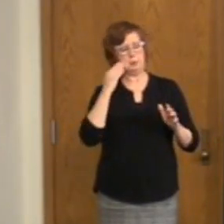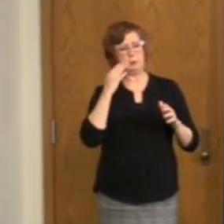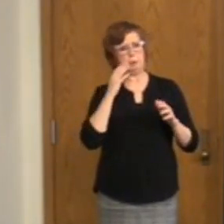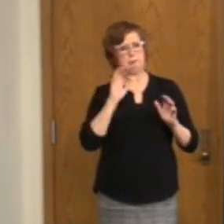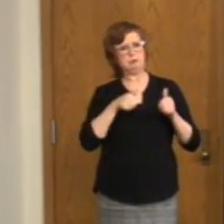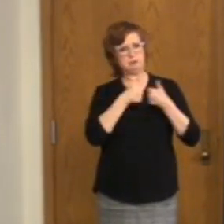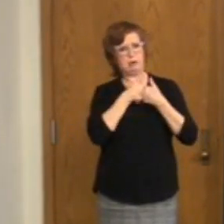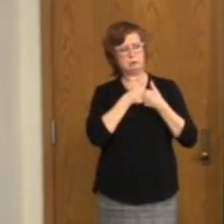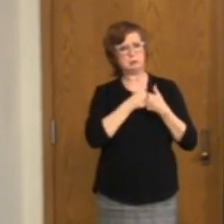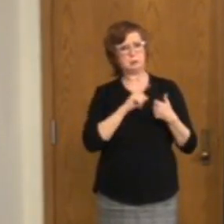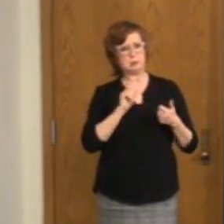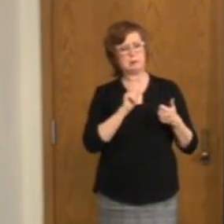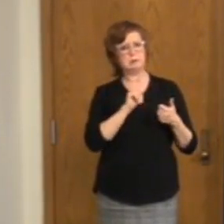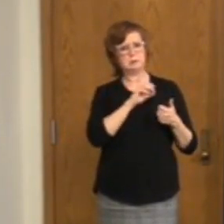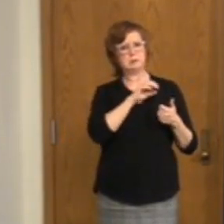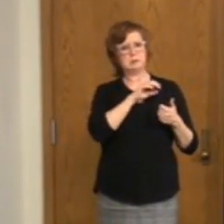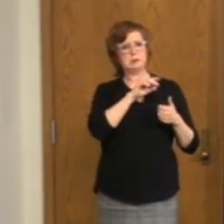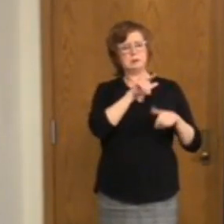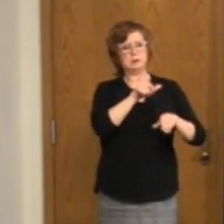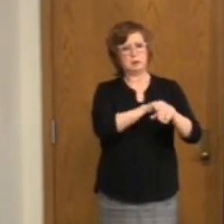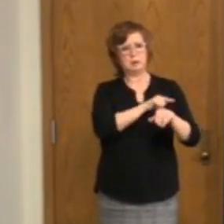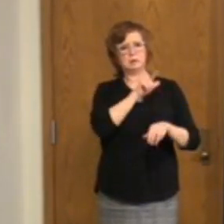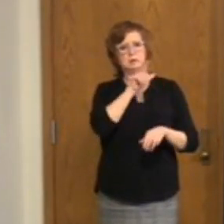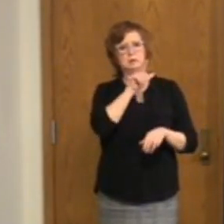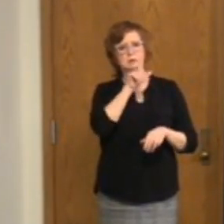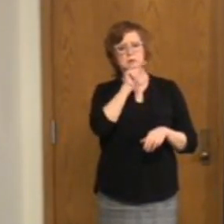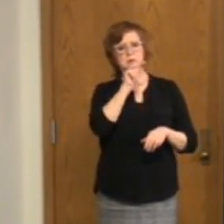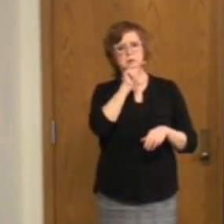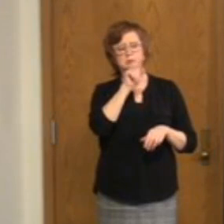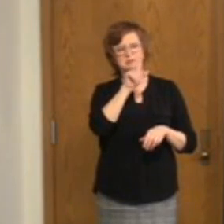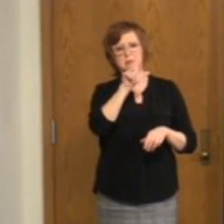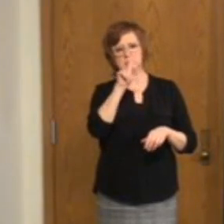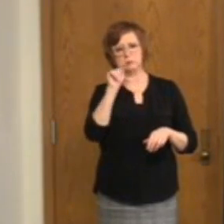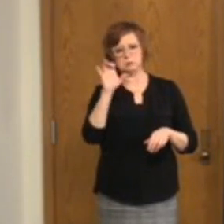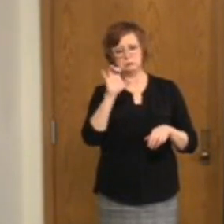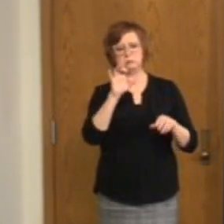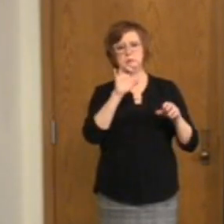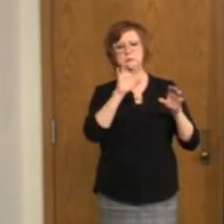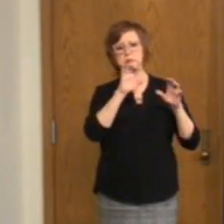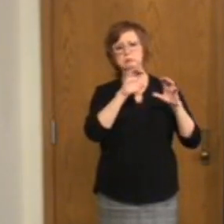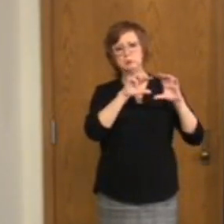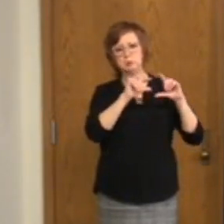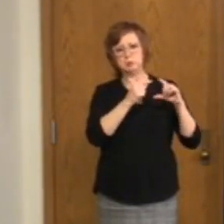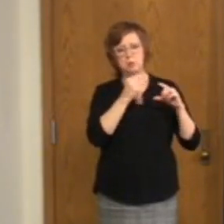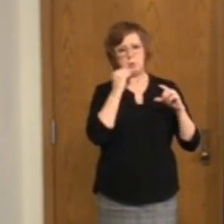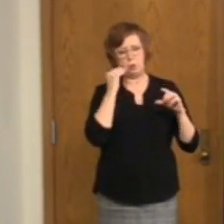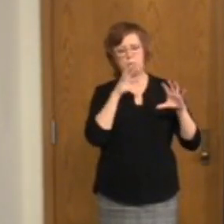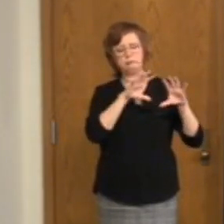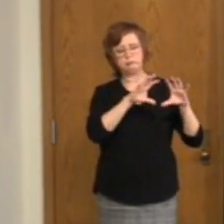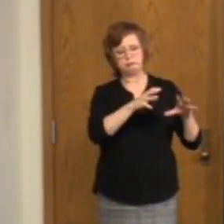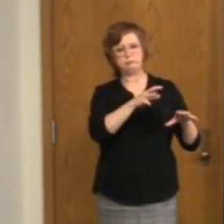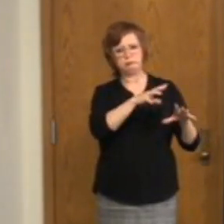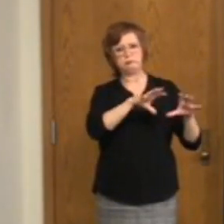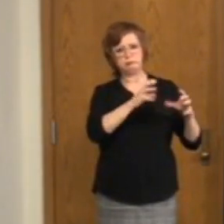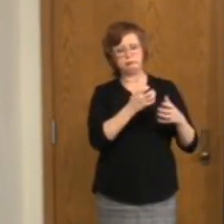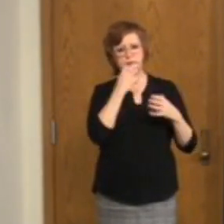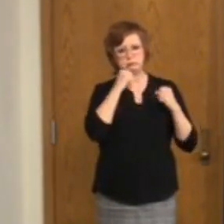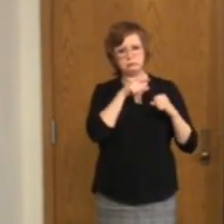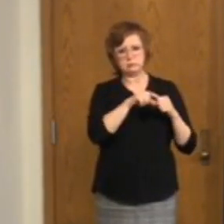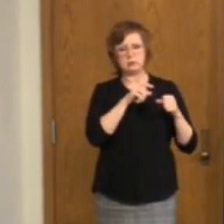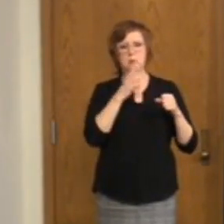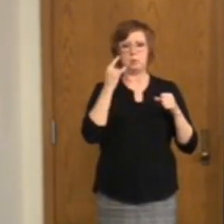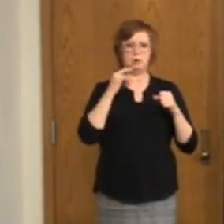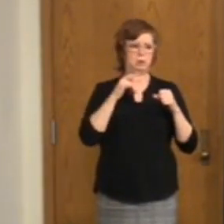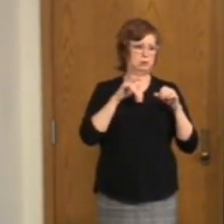a significant level of protection to our parents, to our grandparents, to our family members in every long-term care home in